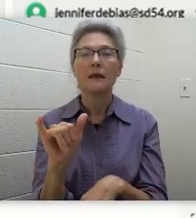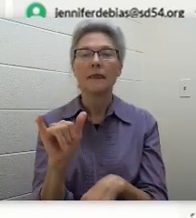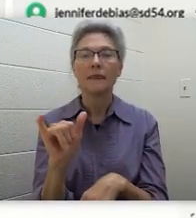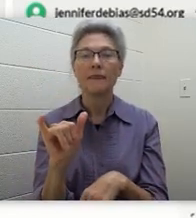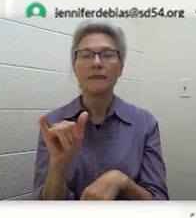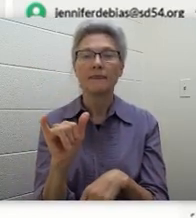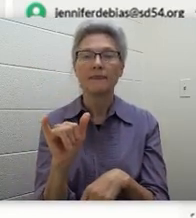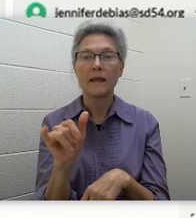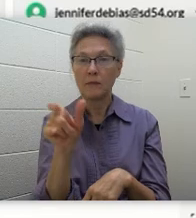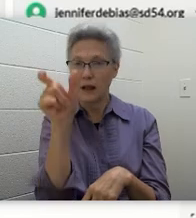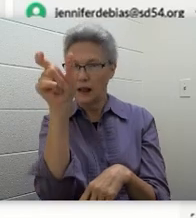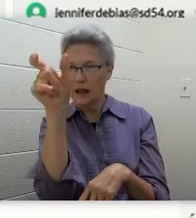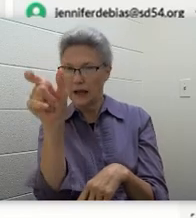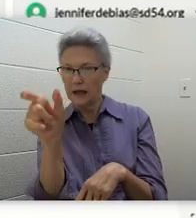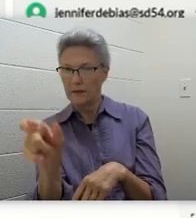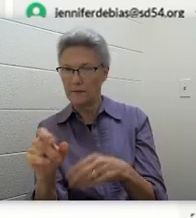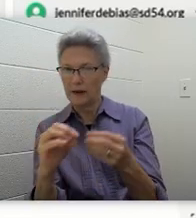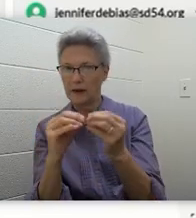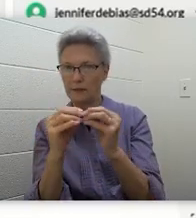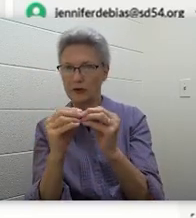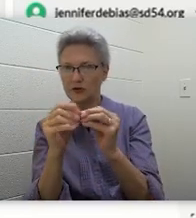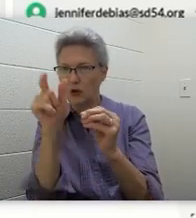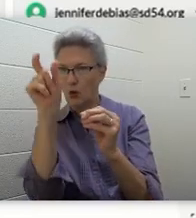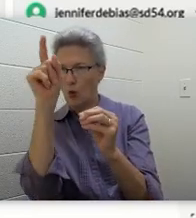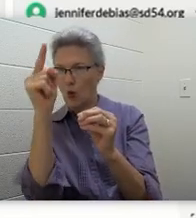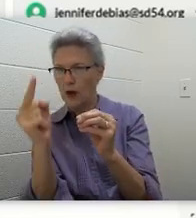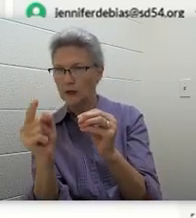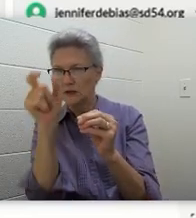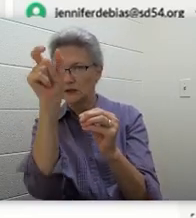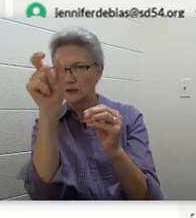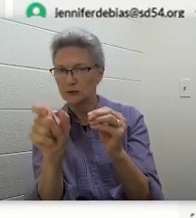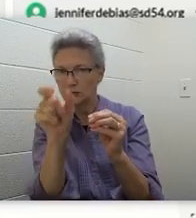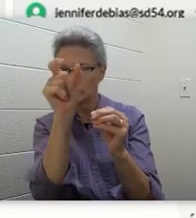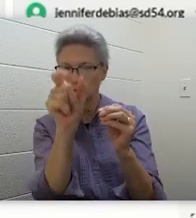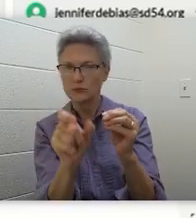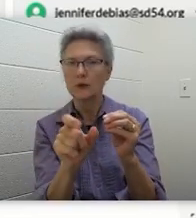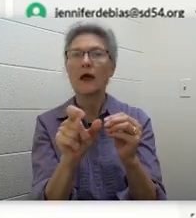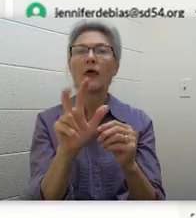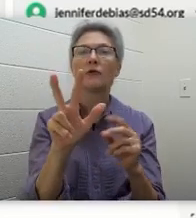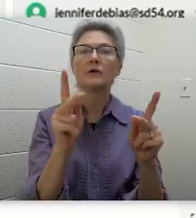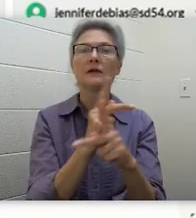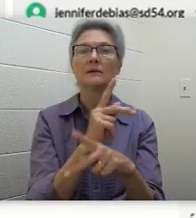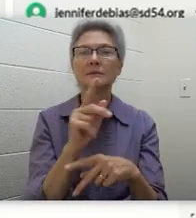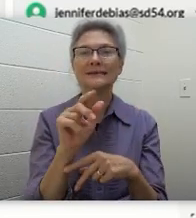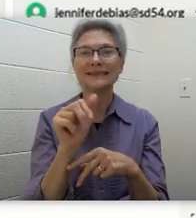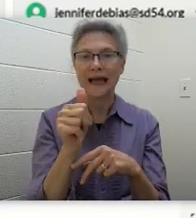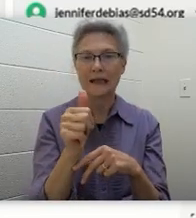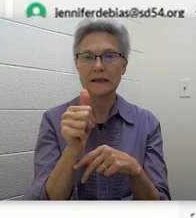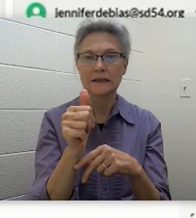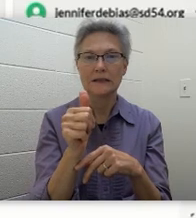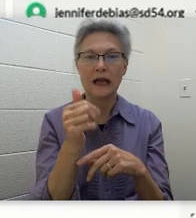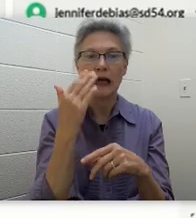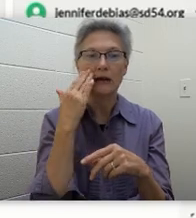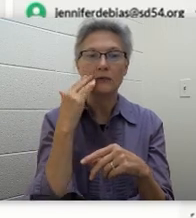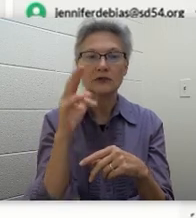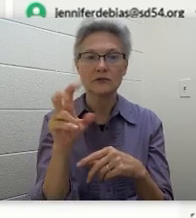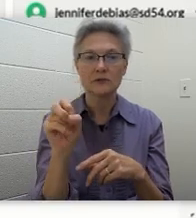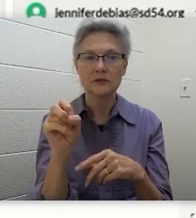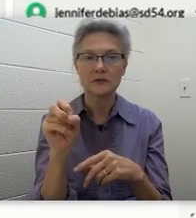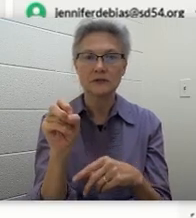I'm going to line up my numbers so it's easier for me to add when I'm done multiplying. 3 times 10, I know, is 30.